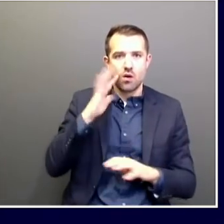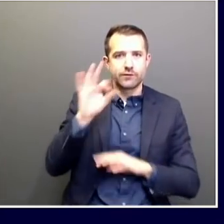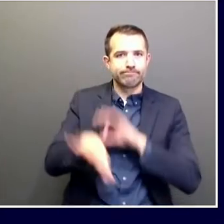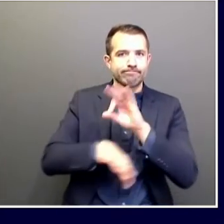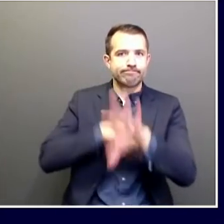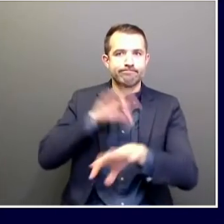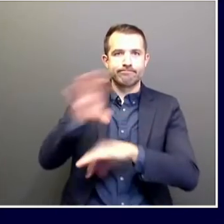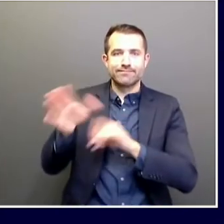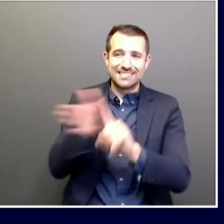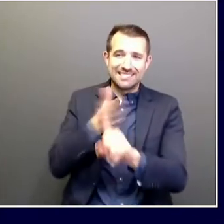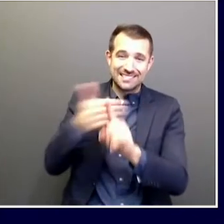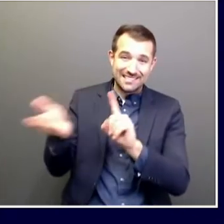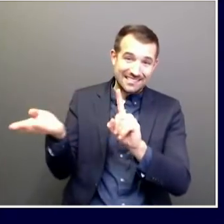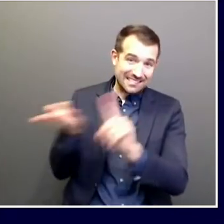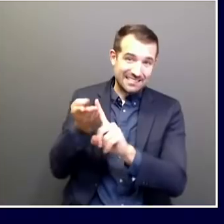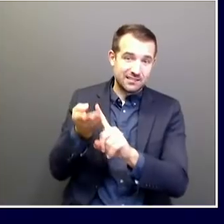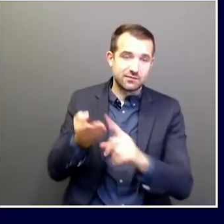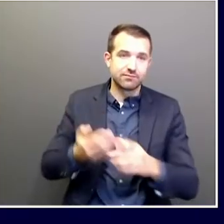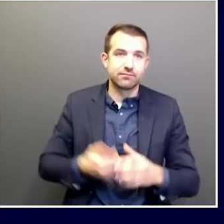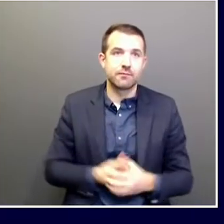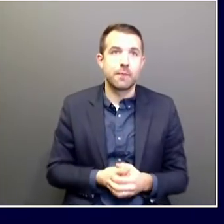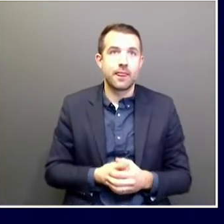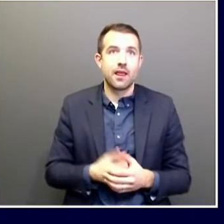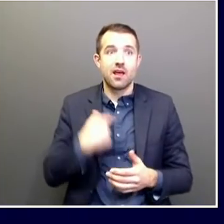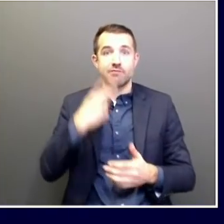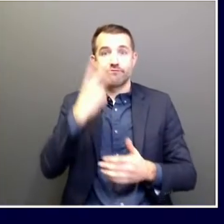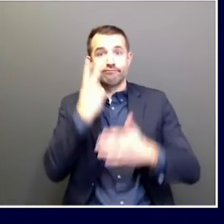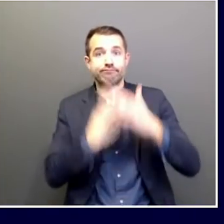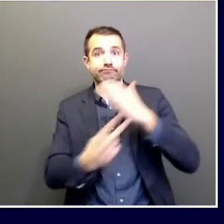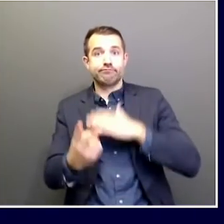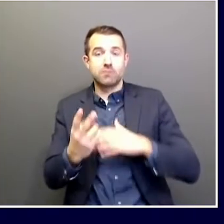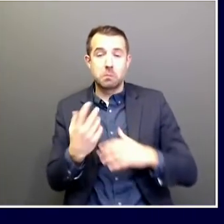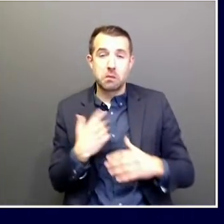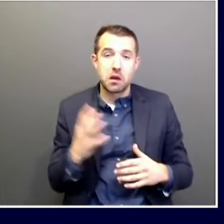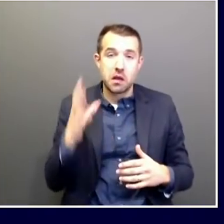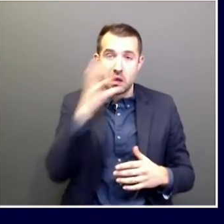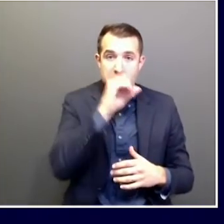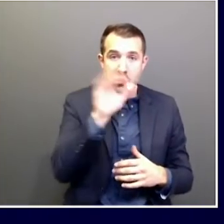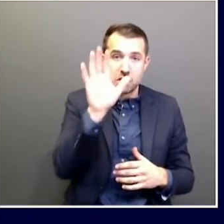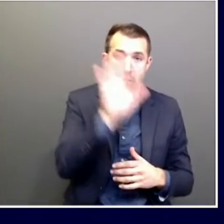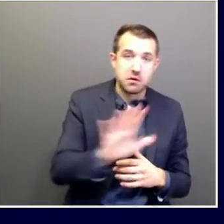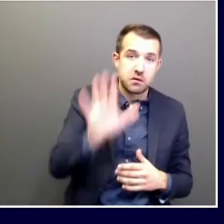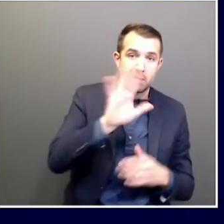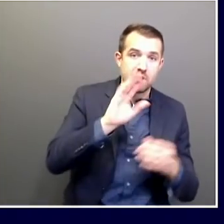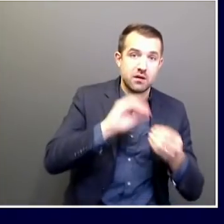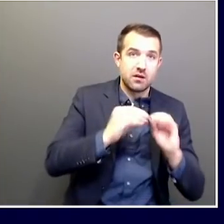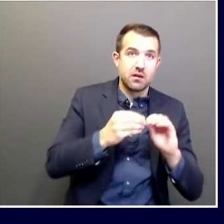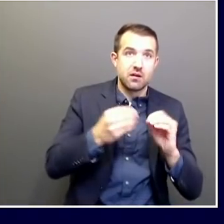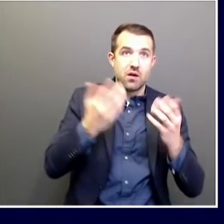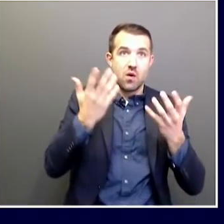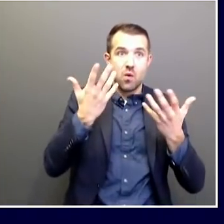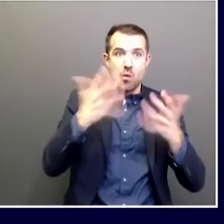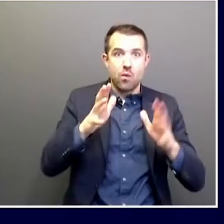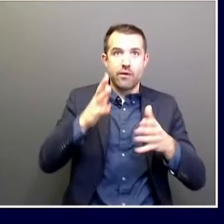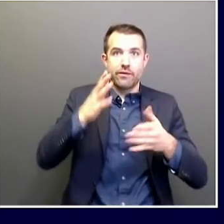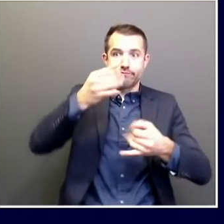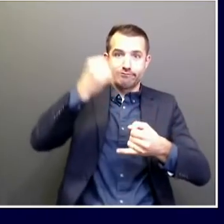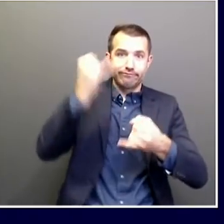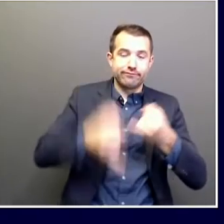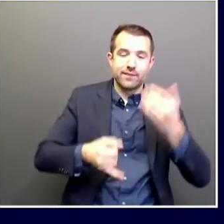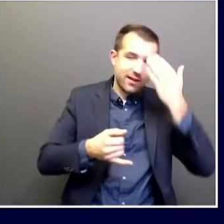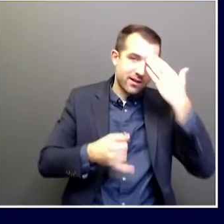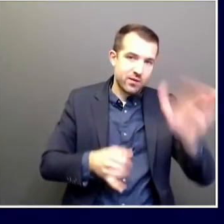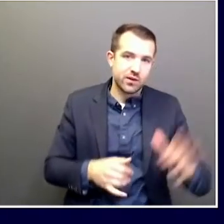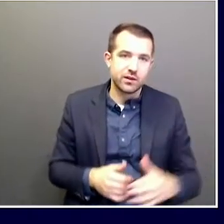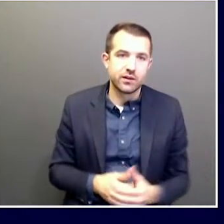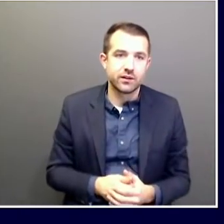either project what the final, if there is such a thing as final number is, as well as what might be a sufficient number, since again, we keep learning